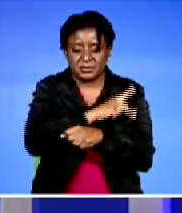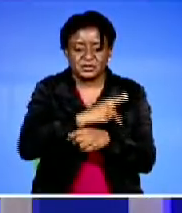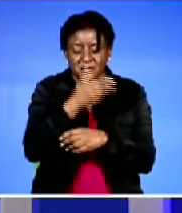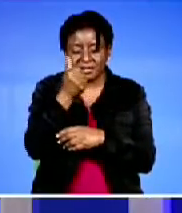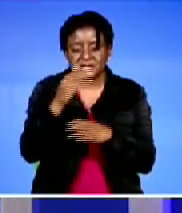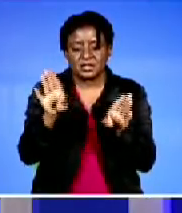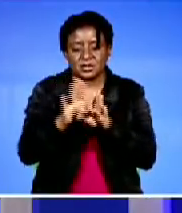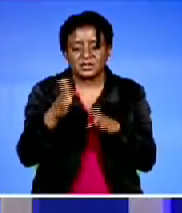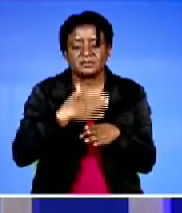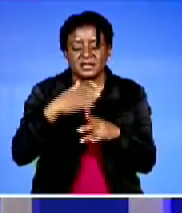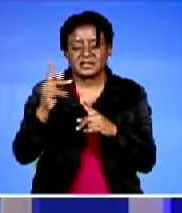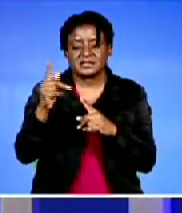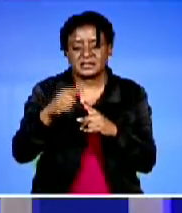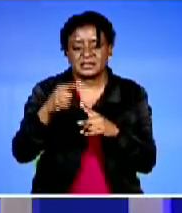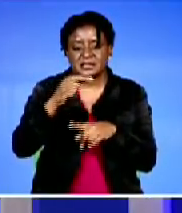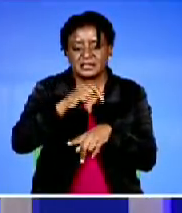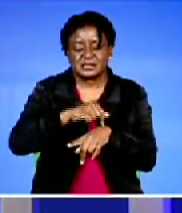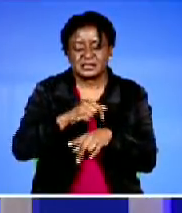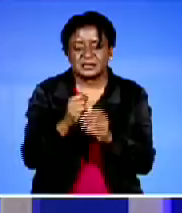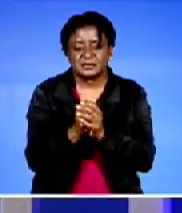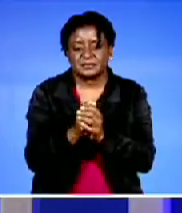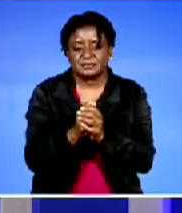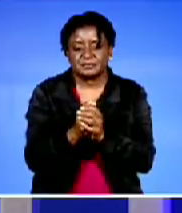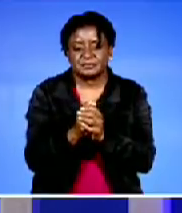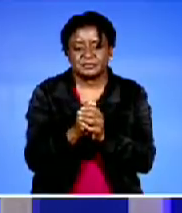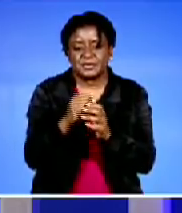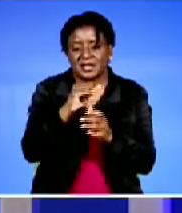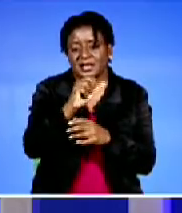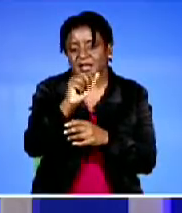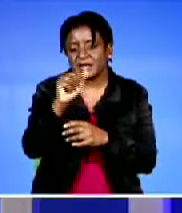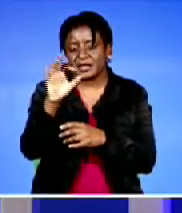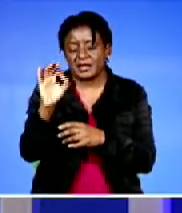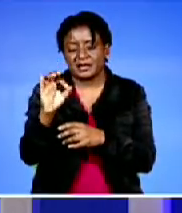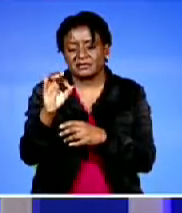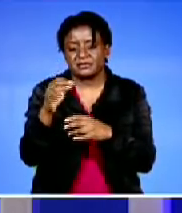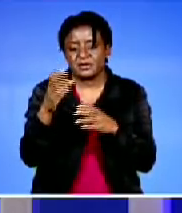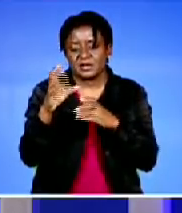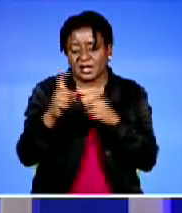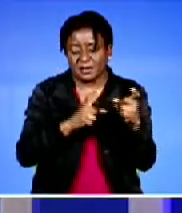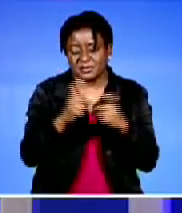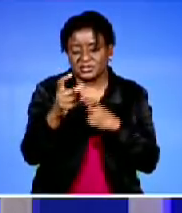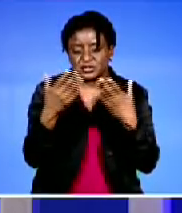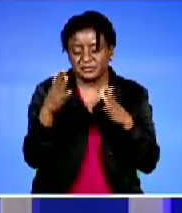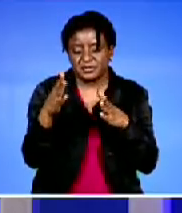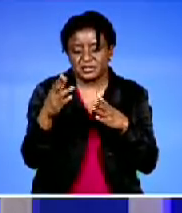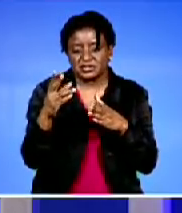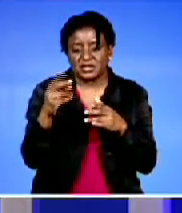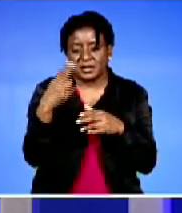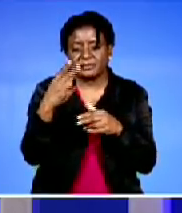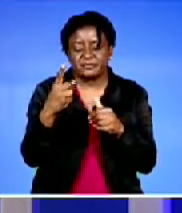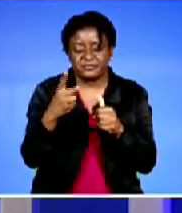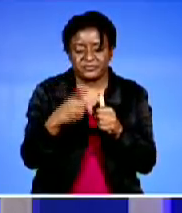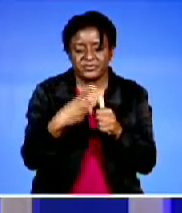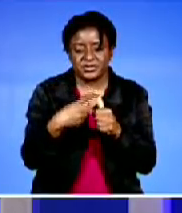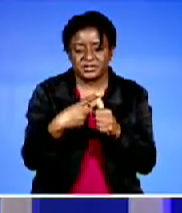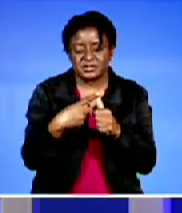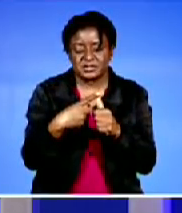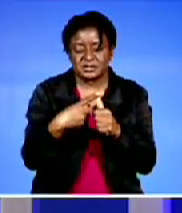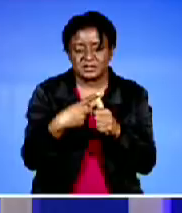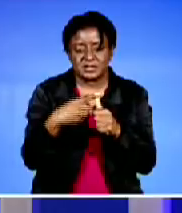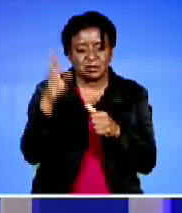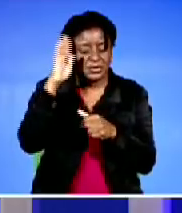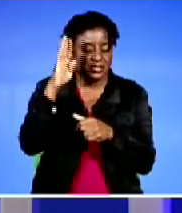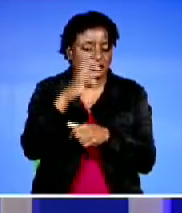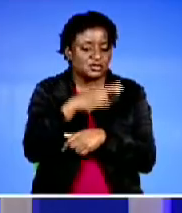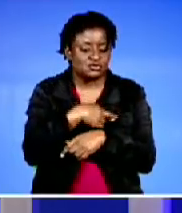3 days of competition finished up at the IAAF World Under-20 Track and Field Championships in Finland. Up first today was Branson Rull in the prelims in the